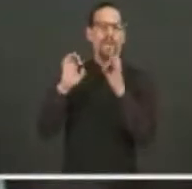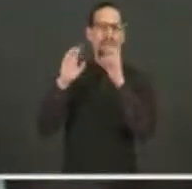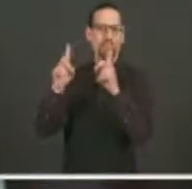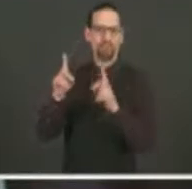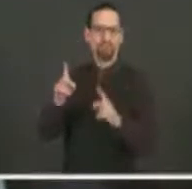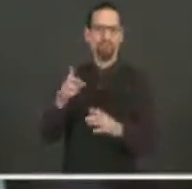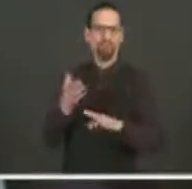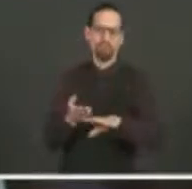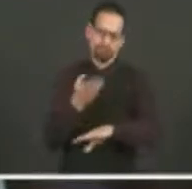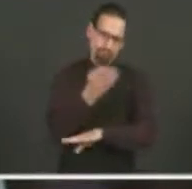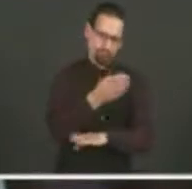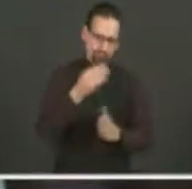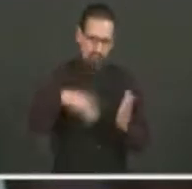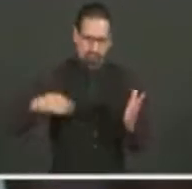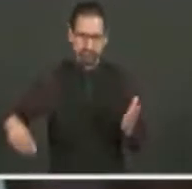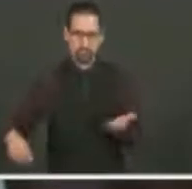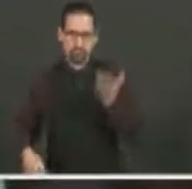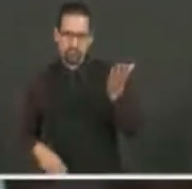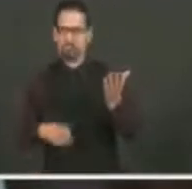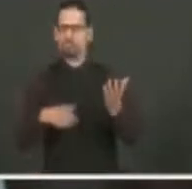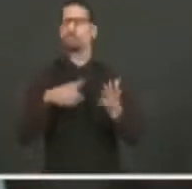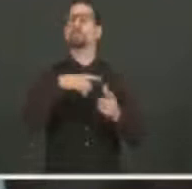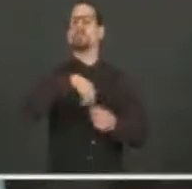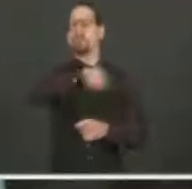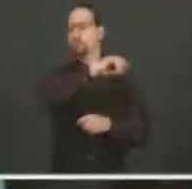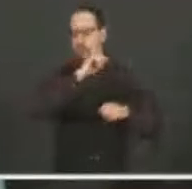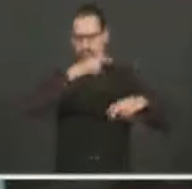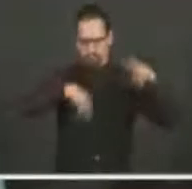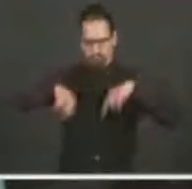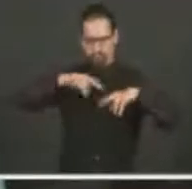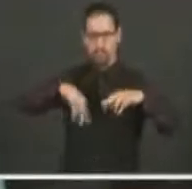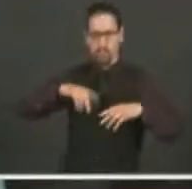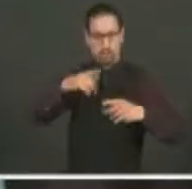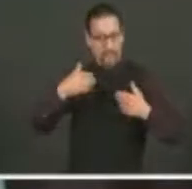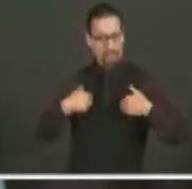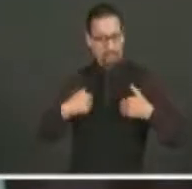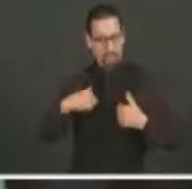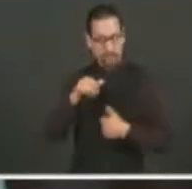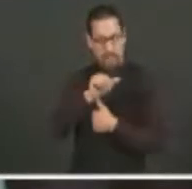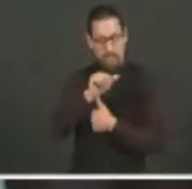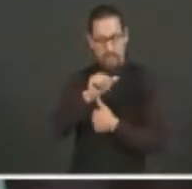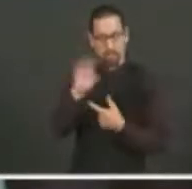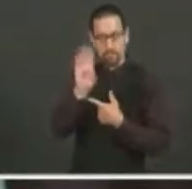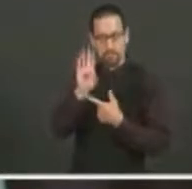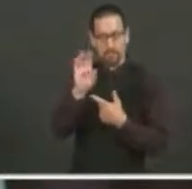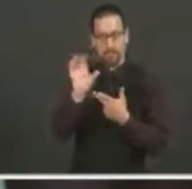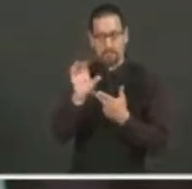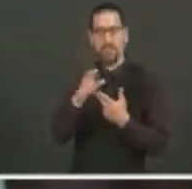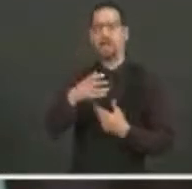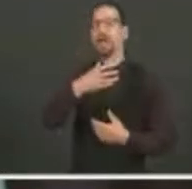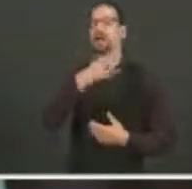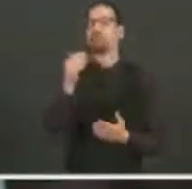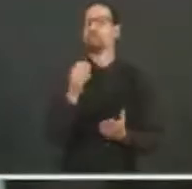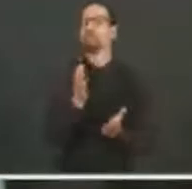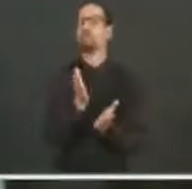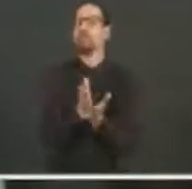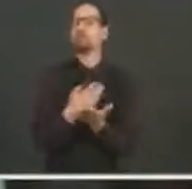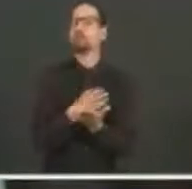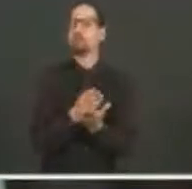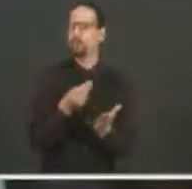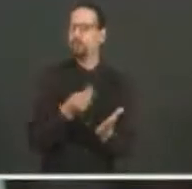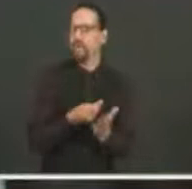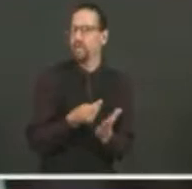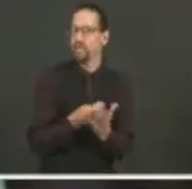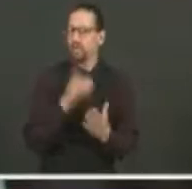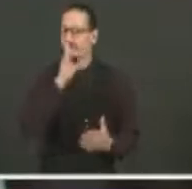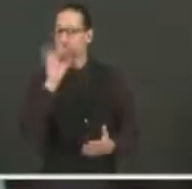your plans, A, B, and C, along with budgets to explain how you're going to creatively fund these plans. And of